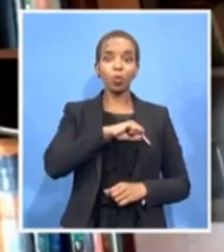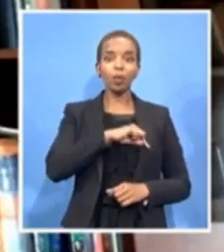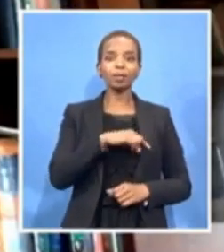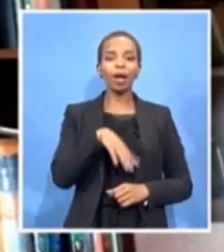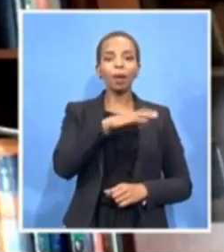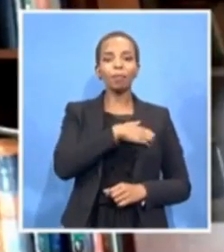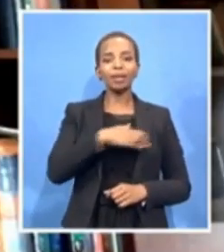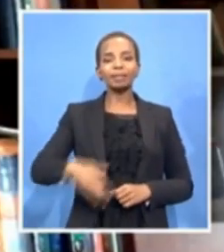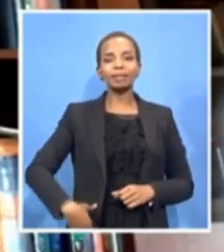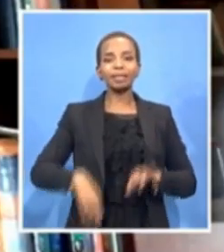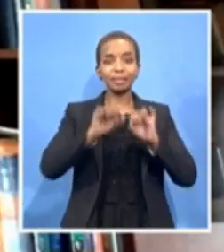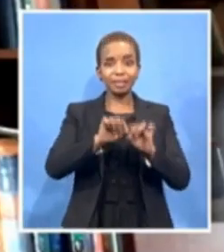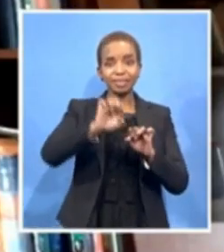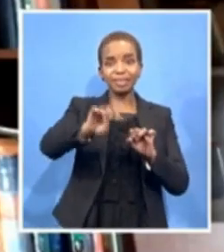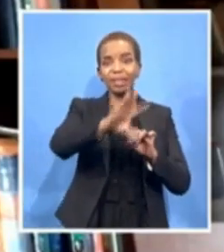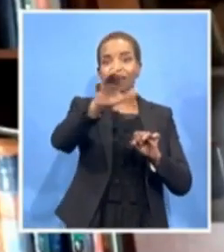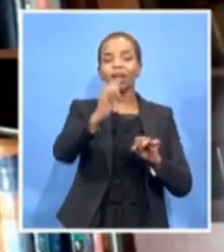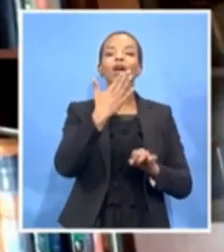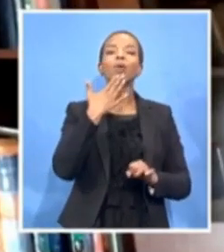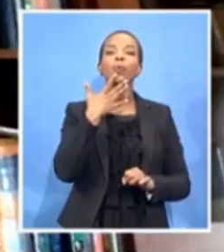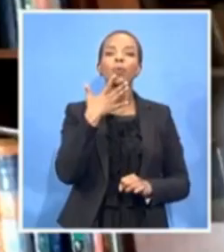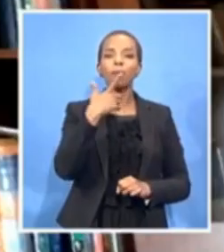Ramaphosa, who was then the Secretary